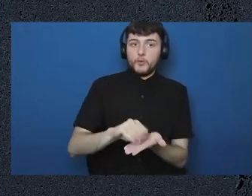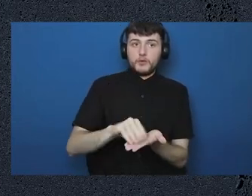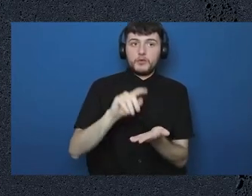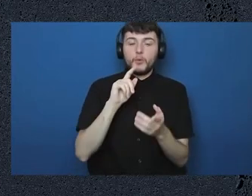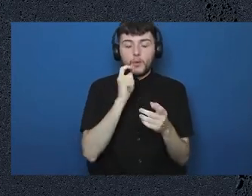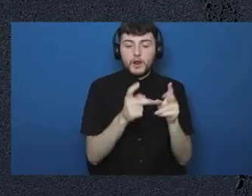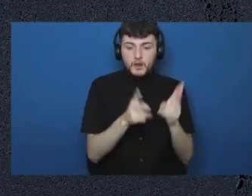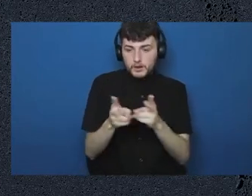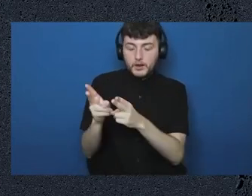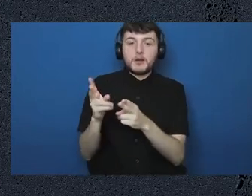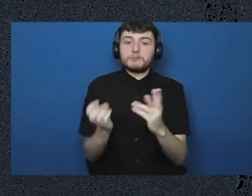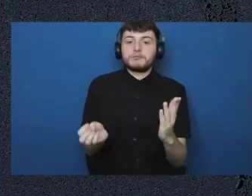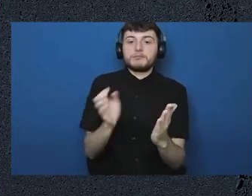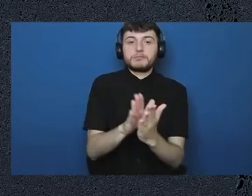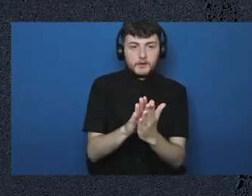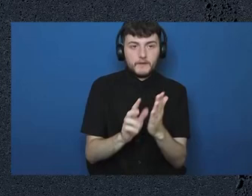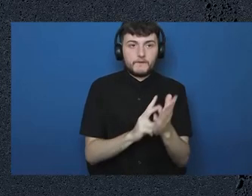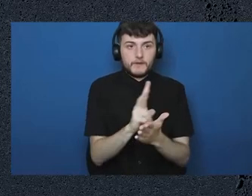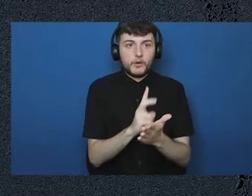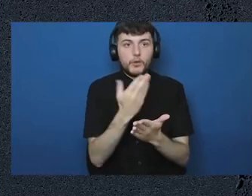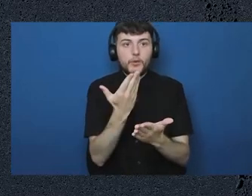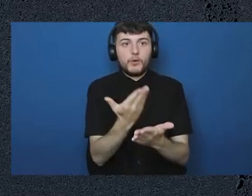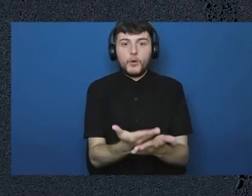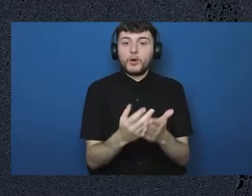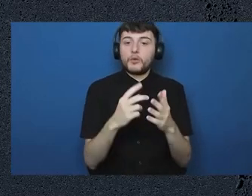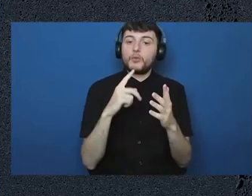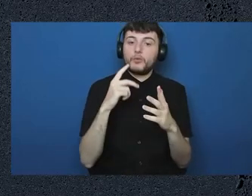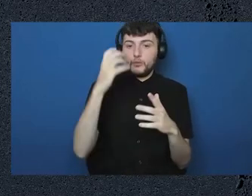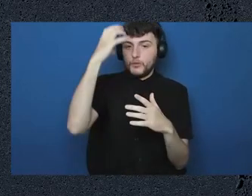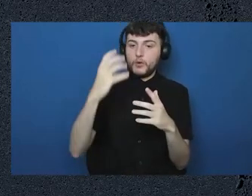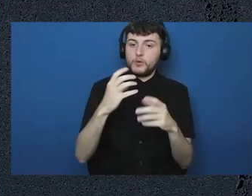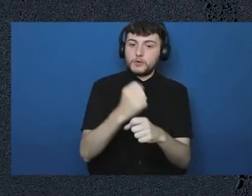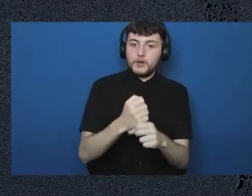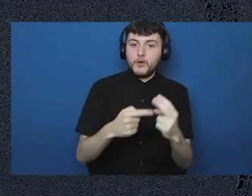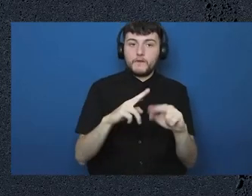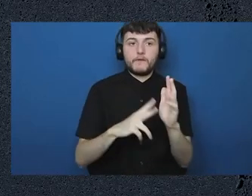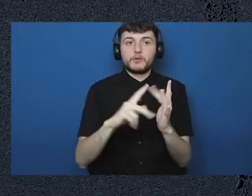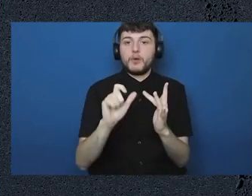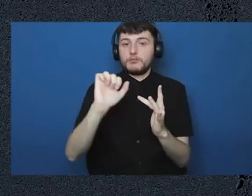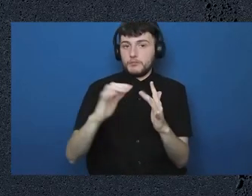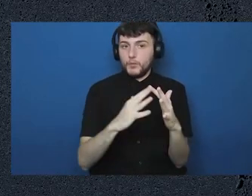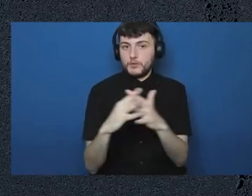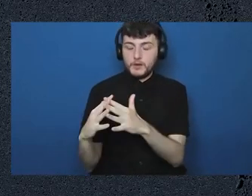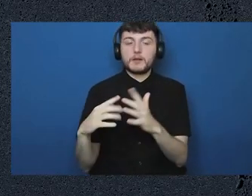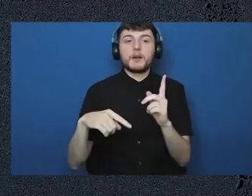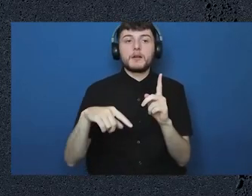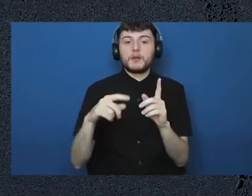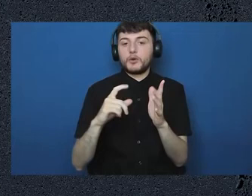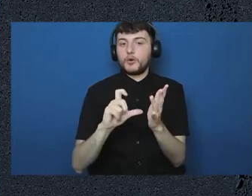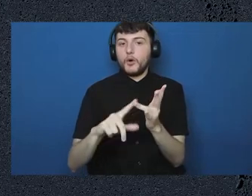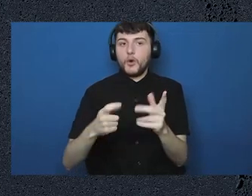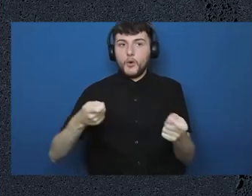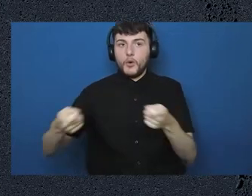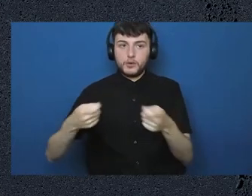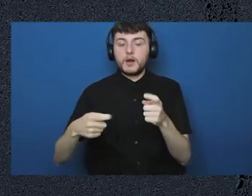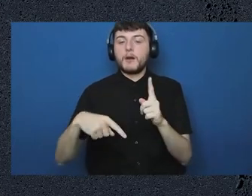it'll be beautiful. And you'll have it on the Royal Society of Victoria's website, one of our co-hosts, and also I think the Parliament of Victoria will put